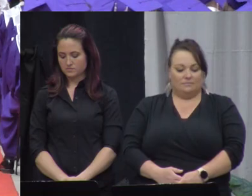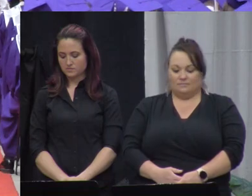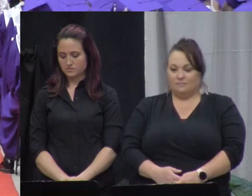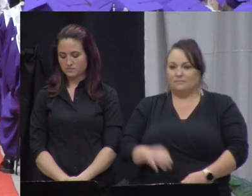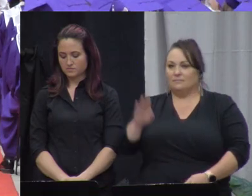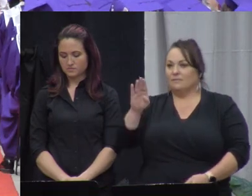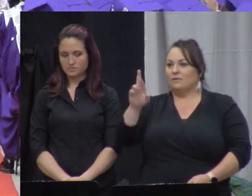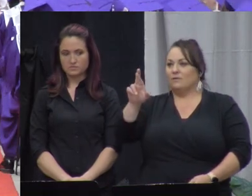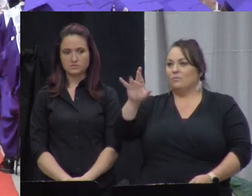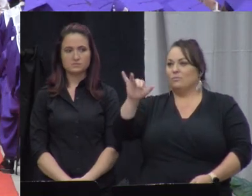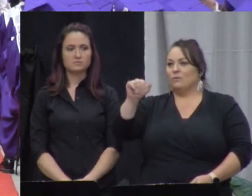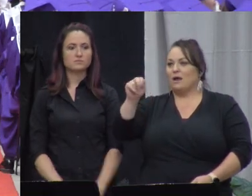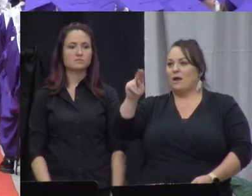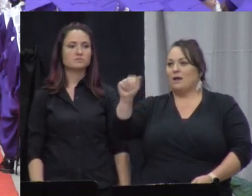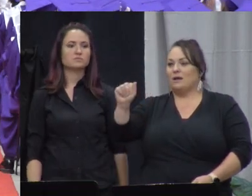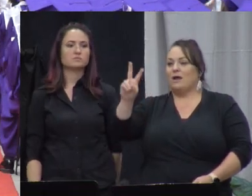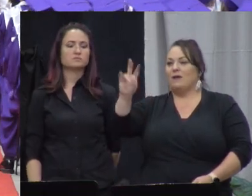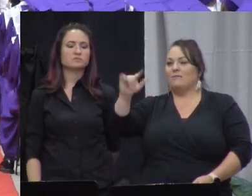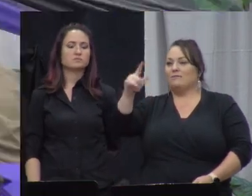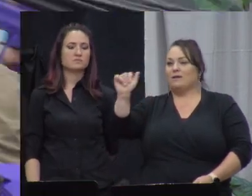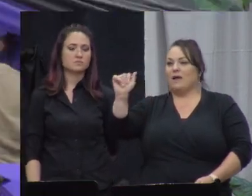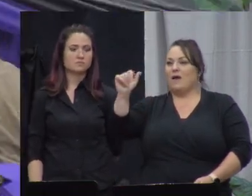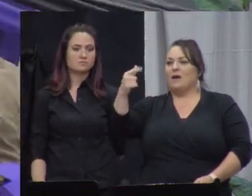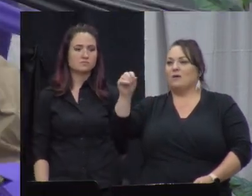Brianna Villa Gomez,